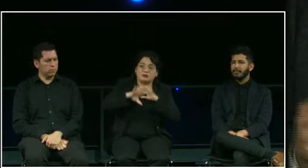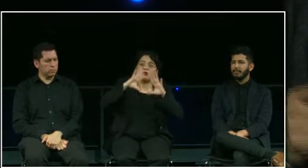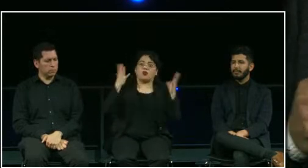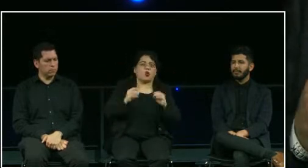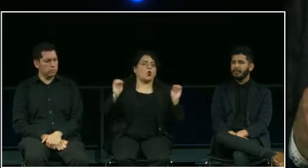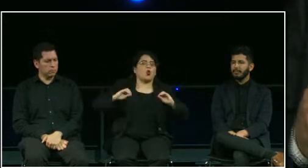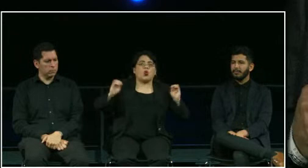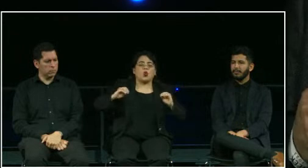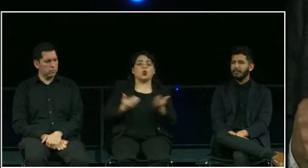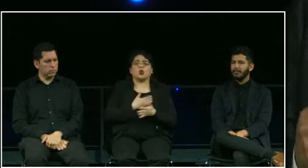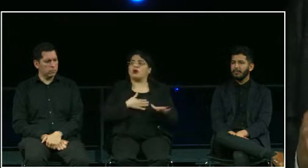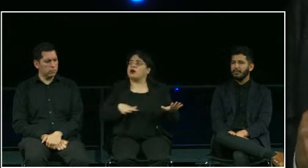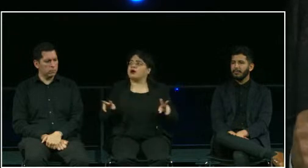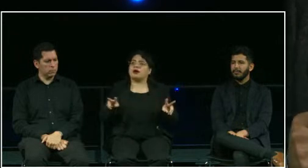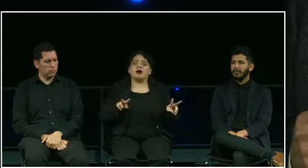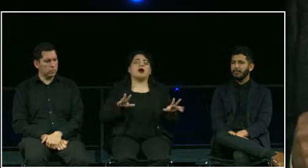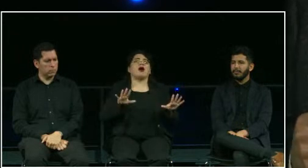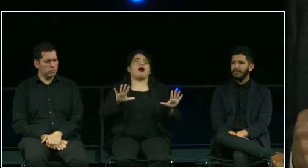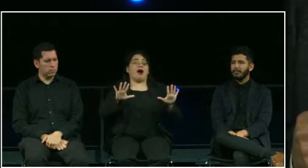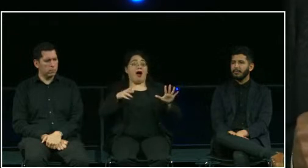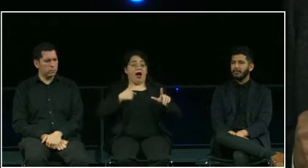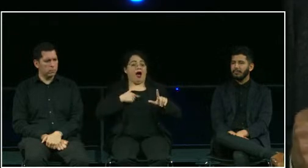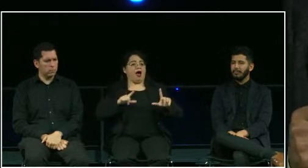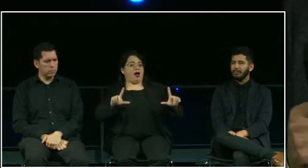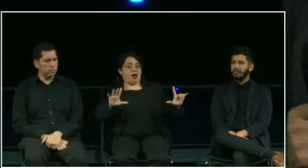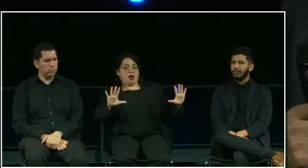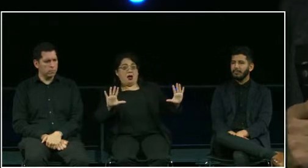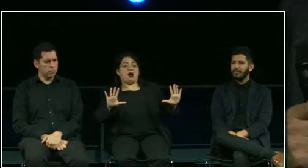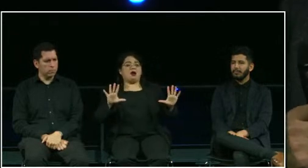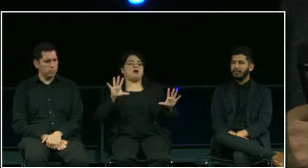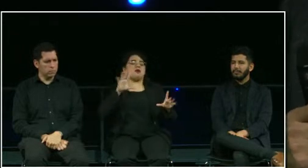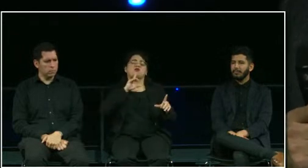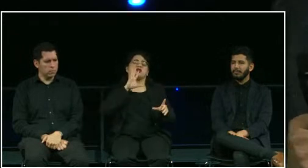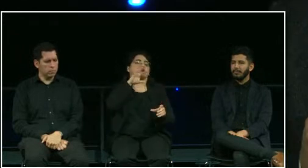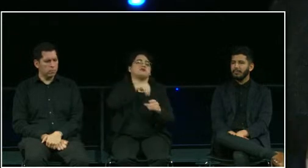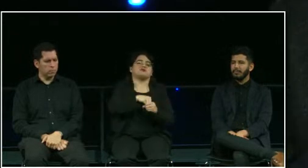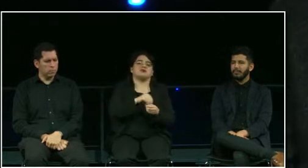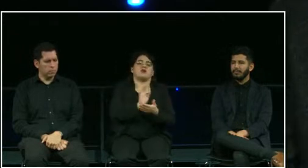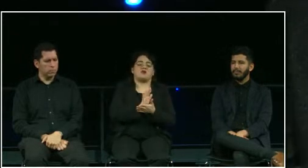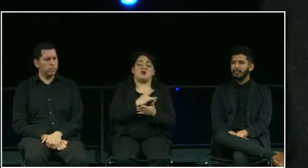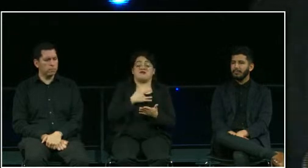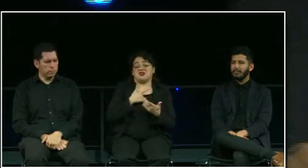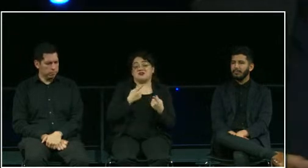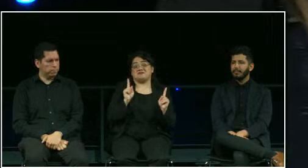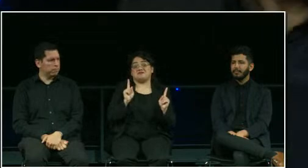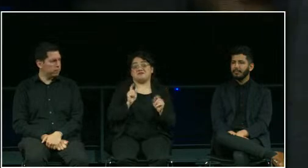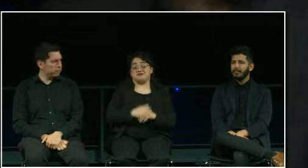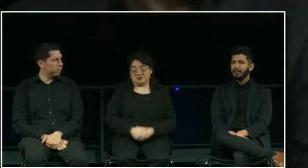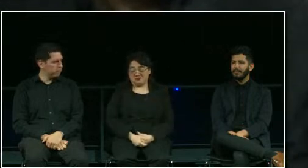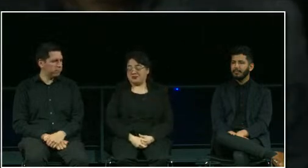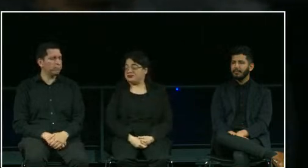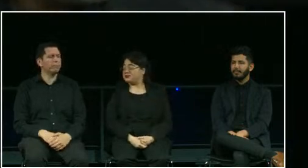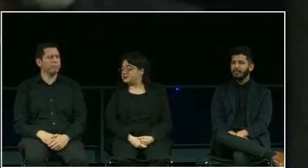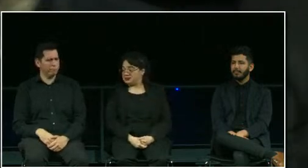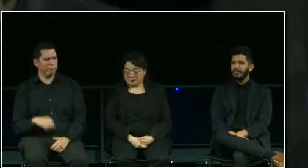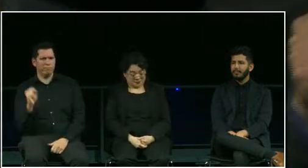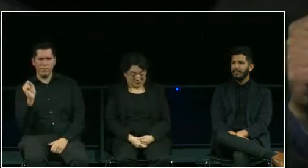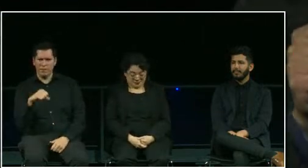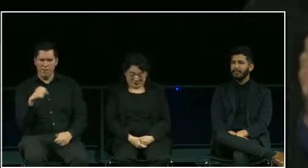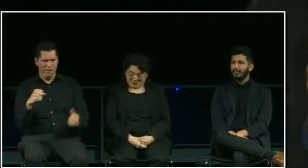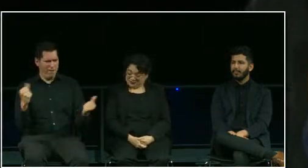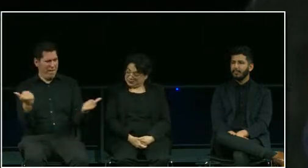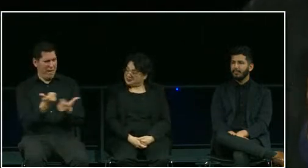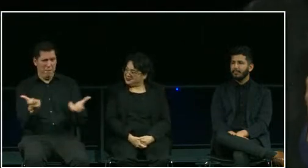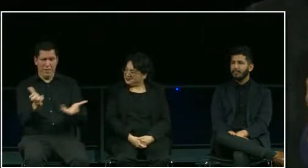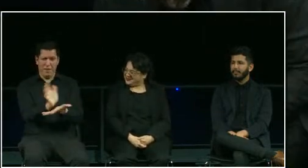think all of those things add up to that, and all of it adds to the movie itself. So, this guy. Yeah, everything in this movie